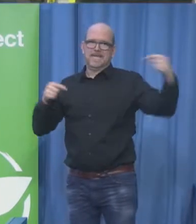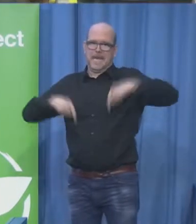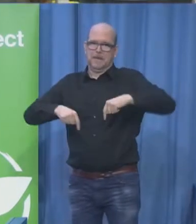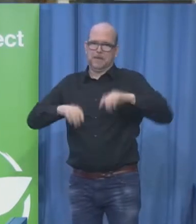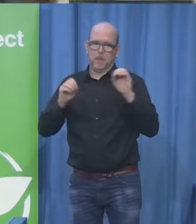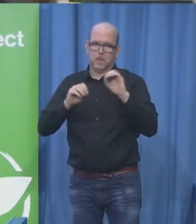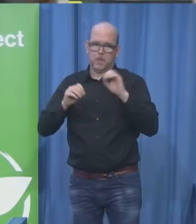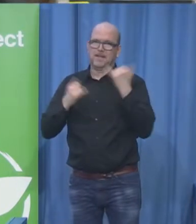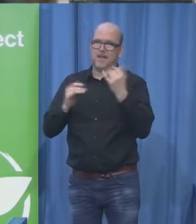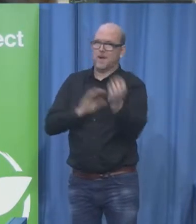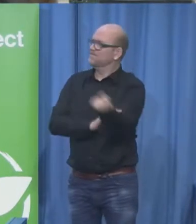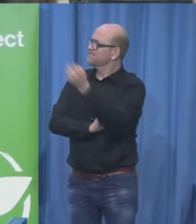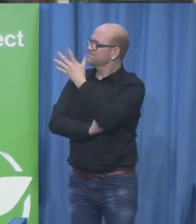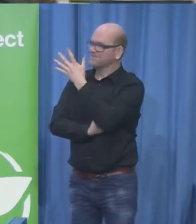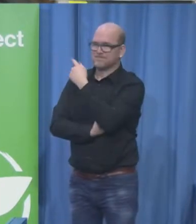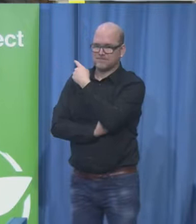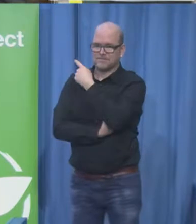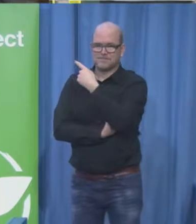So we would need the video.